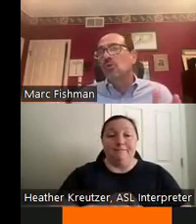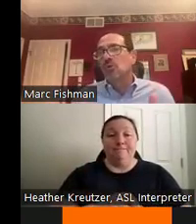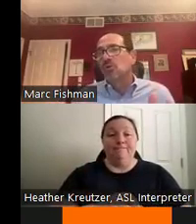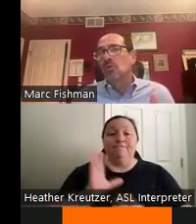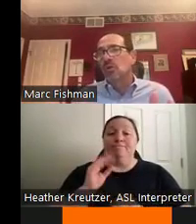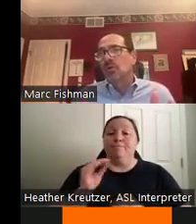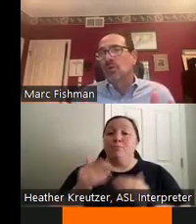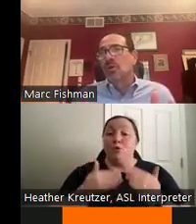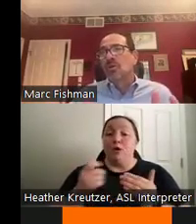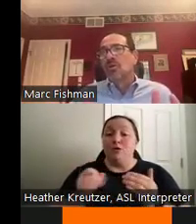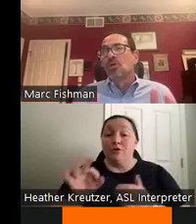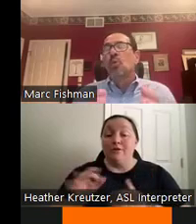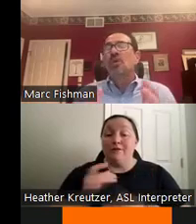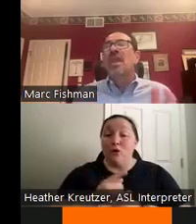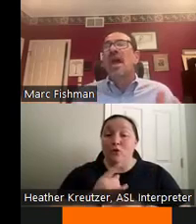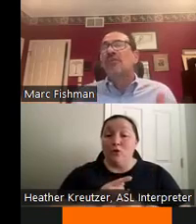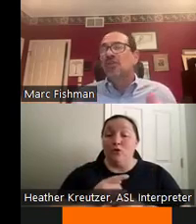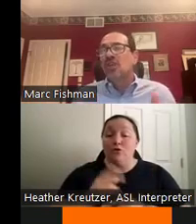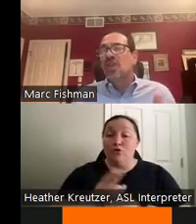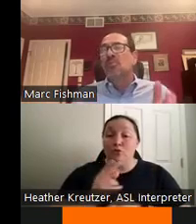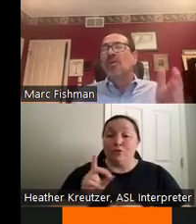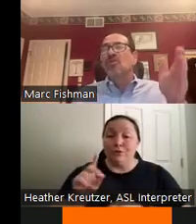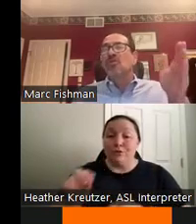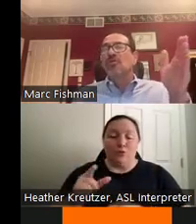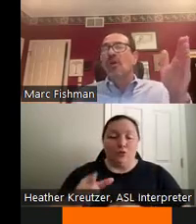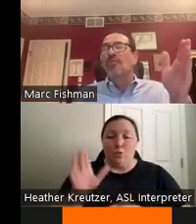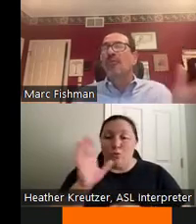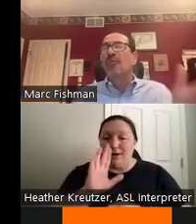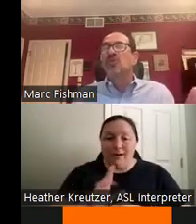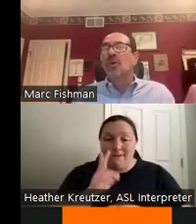of alcohol use disorder. You would never see